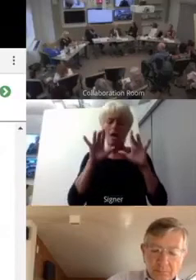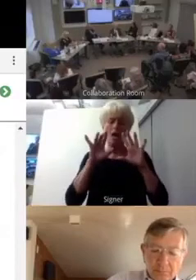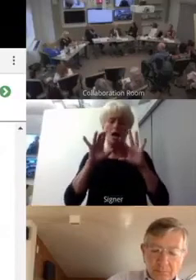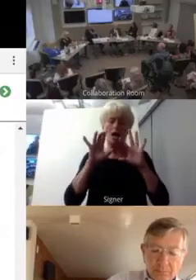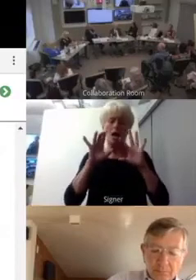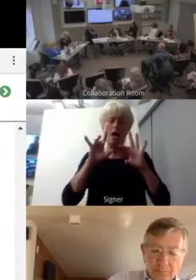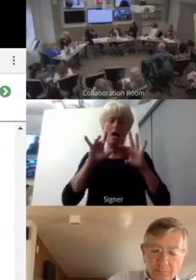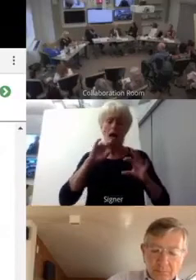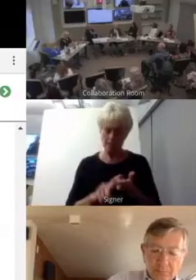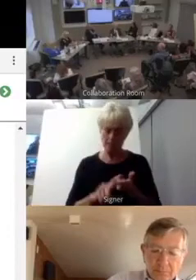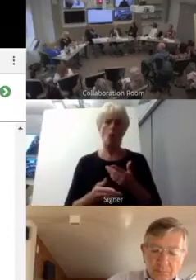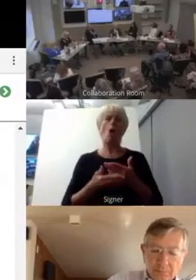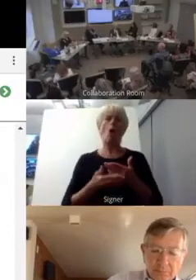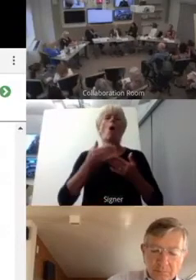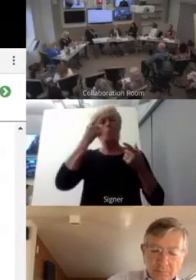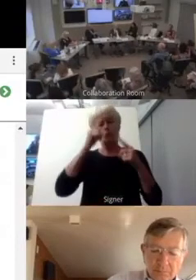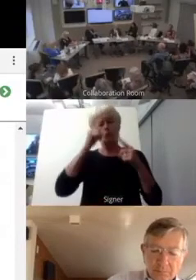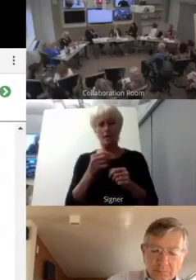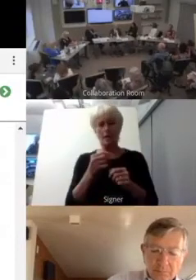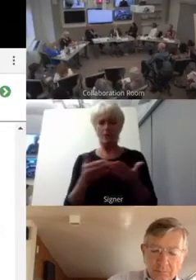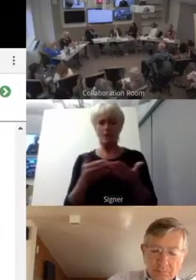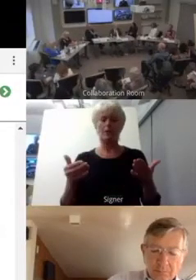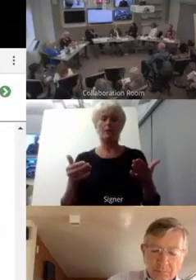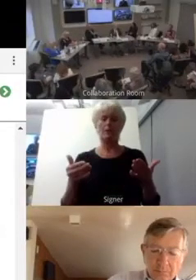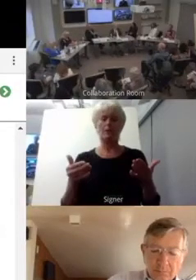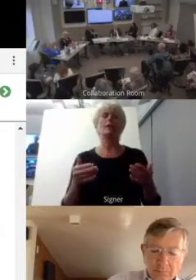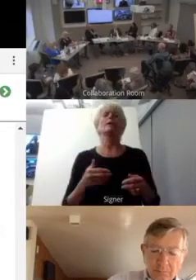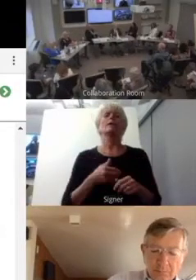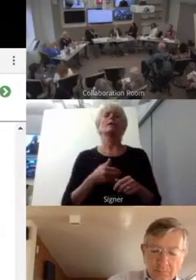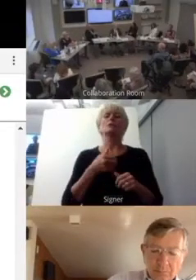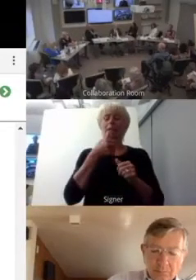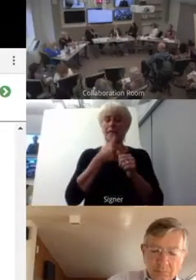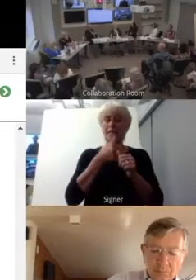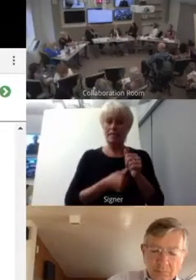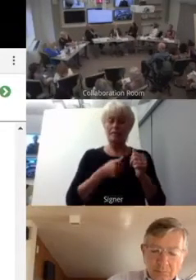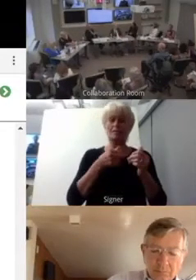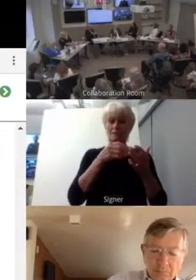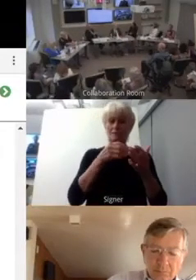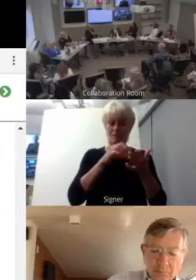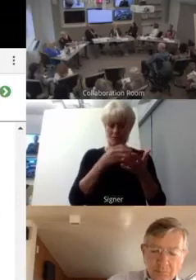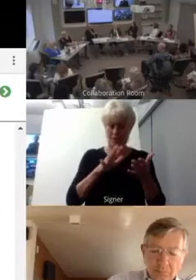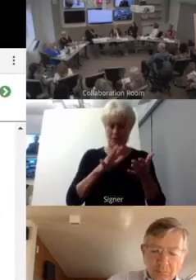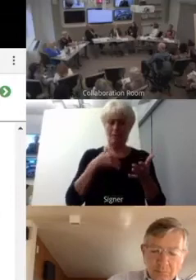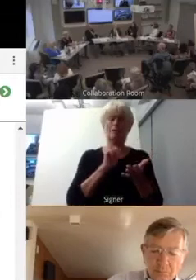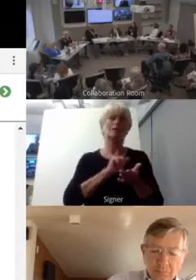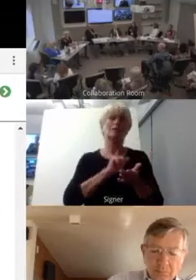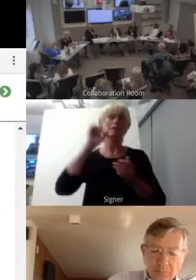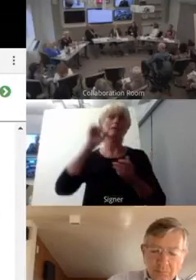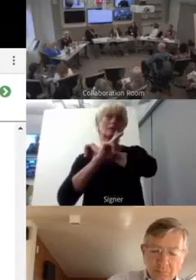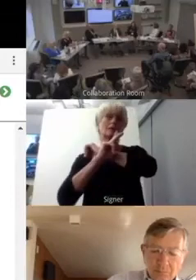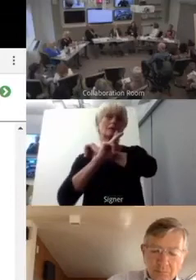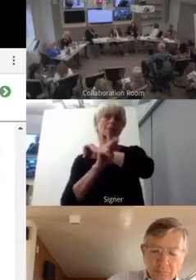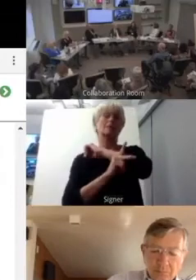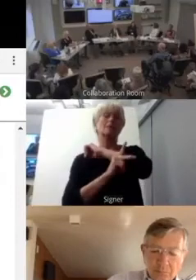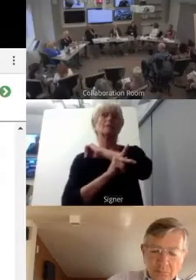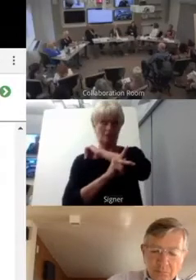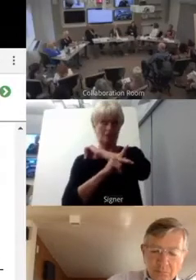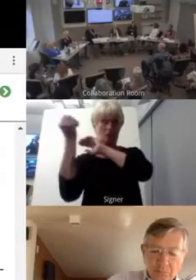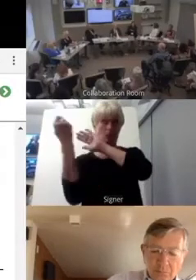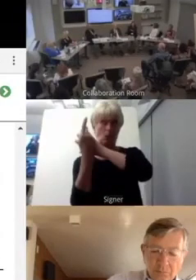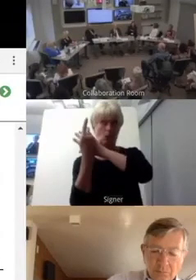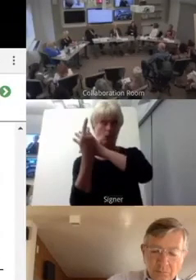after each subchapter was finished, we submitted it back to the Knesset Committee on Welfare for approval until we had the final